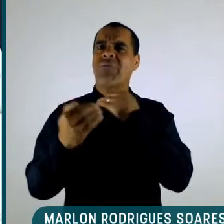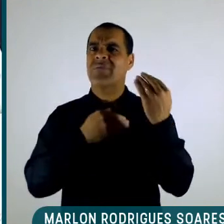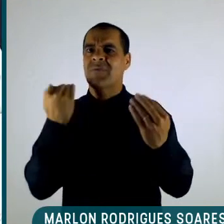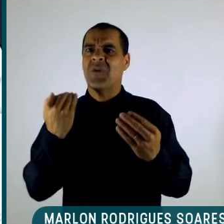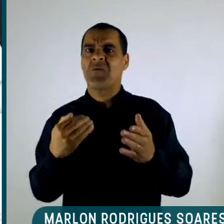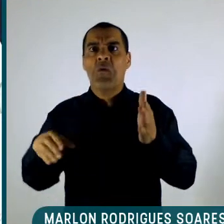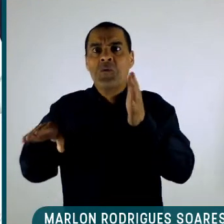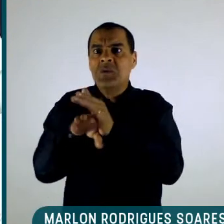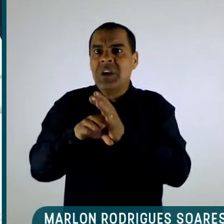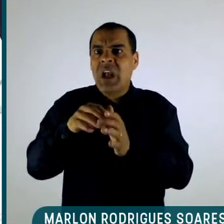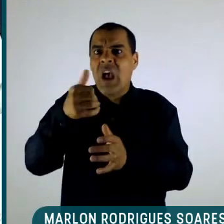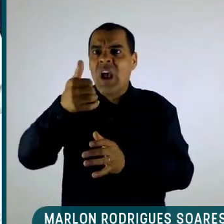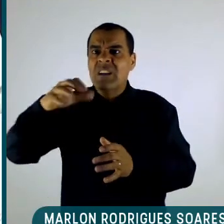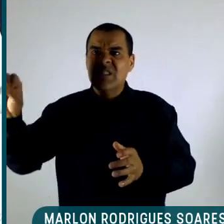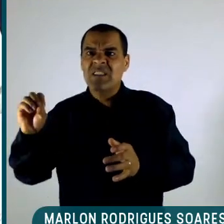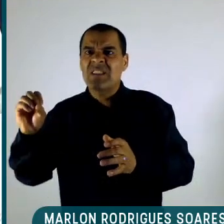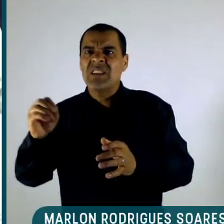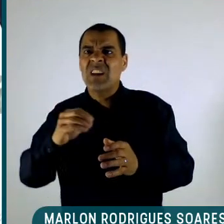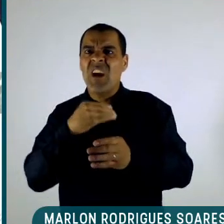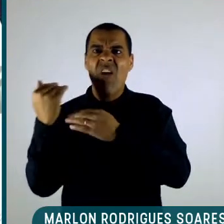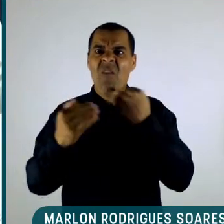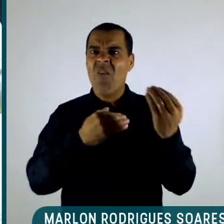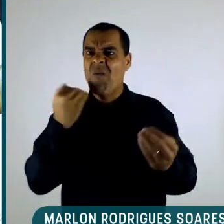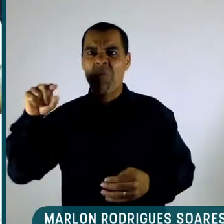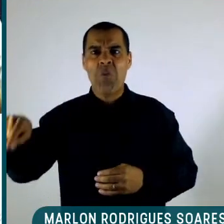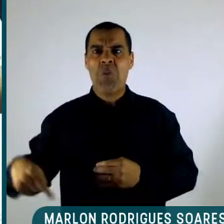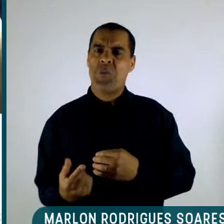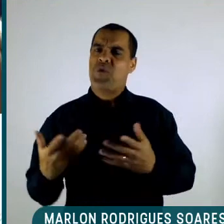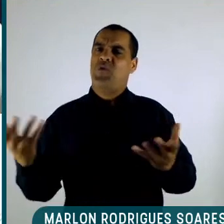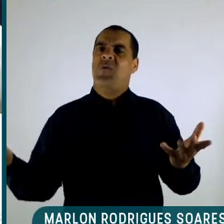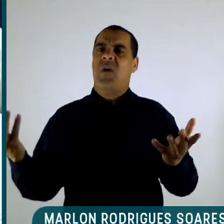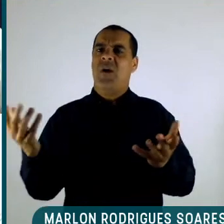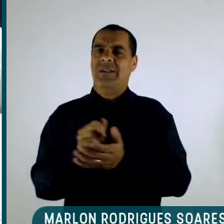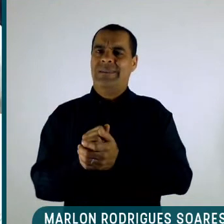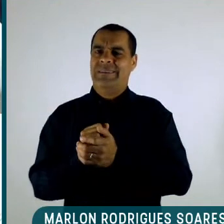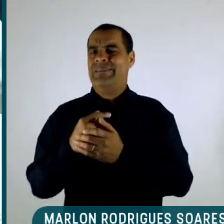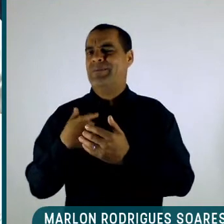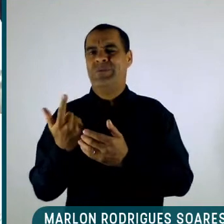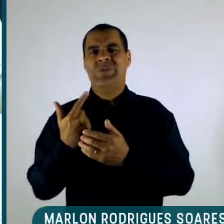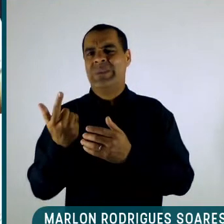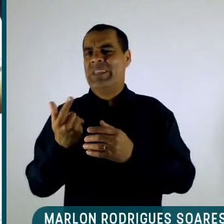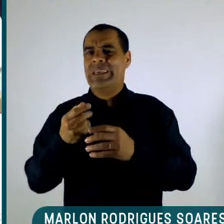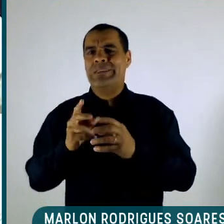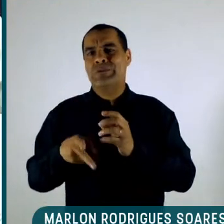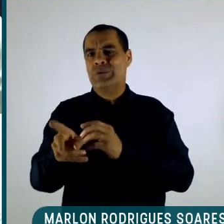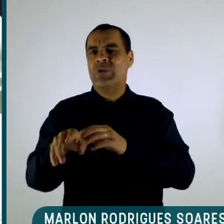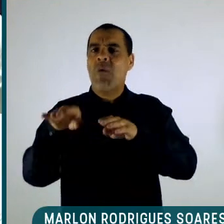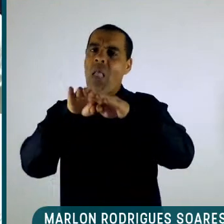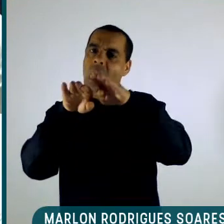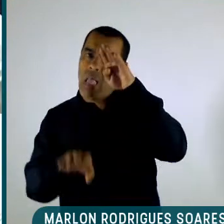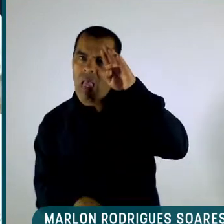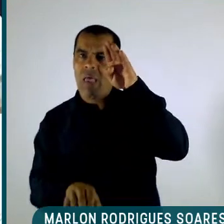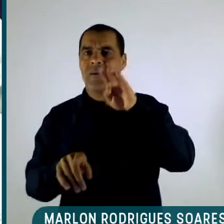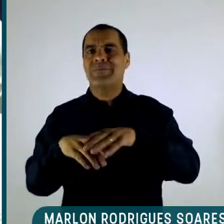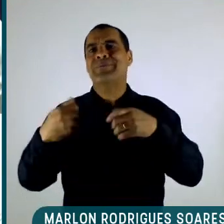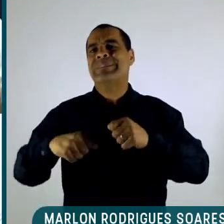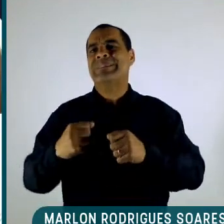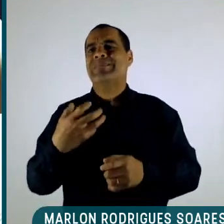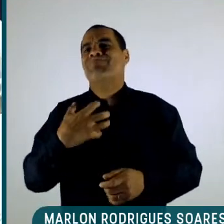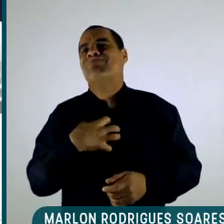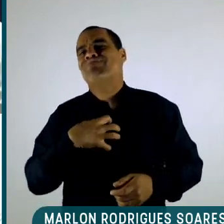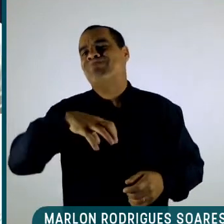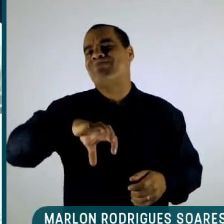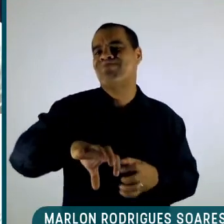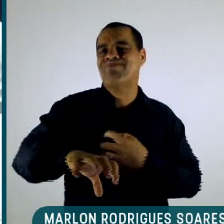40,000 deaths will reach probably 100,000 deaths. I I think it results in